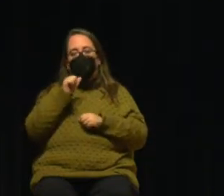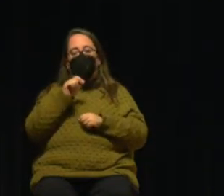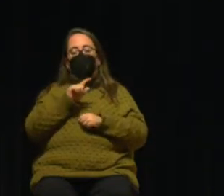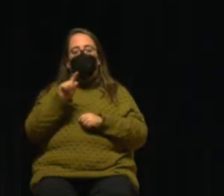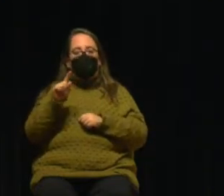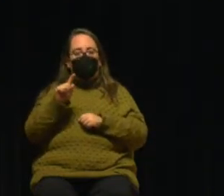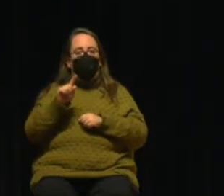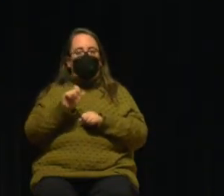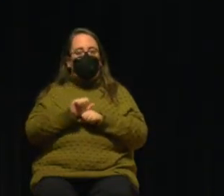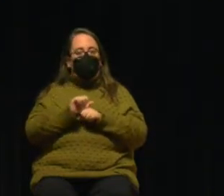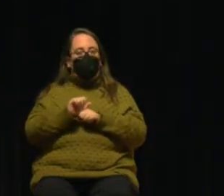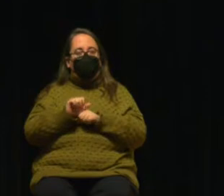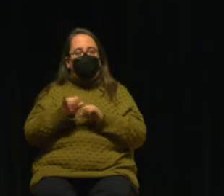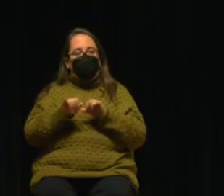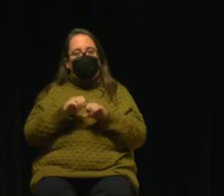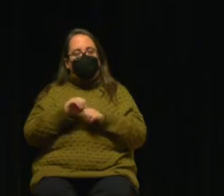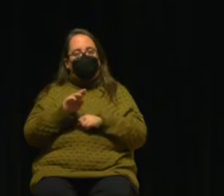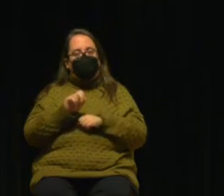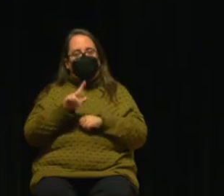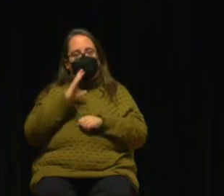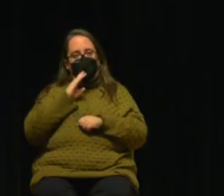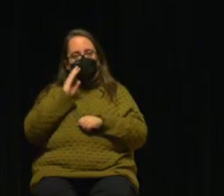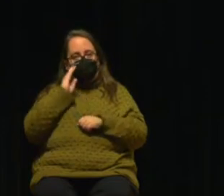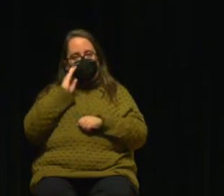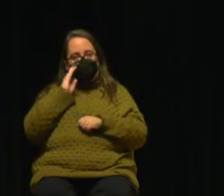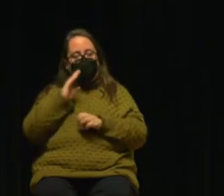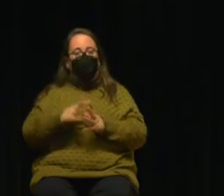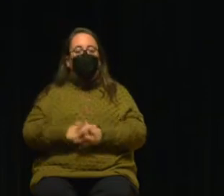fugitives stayed in the Still household.